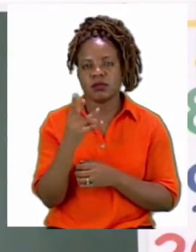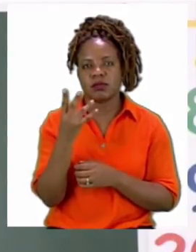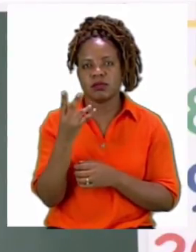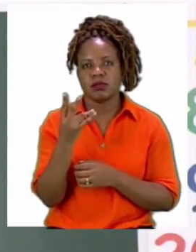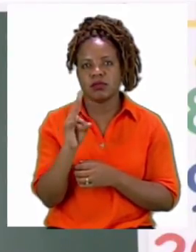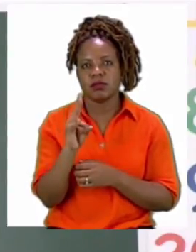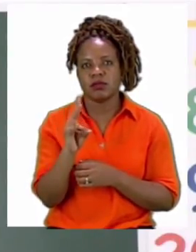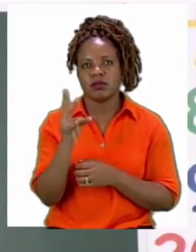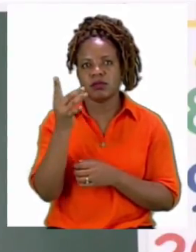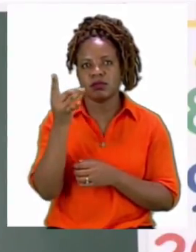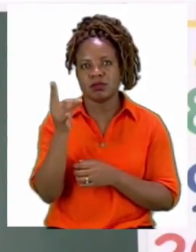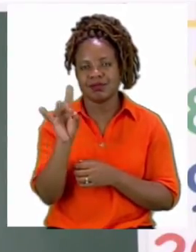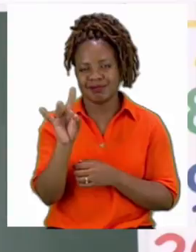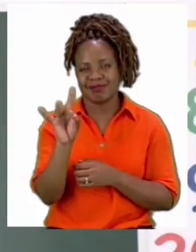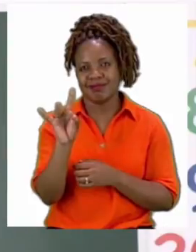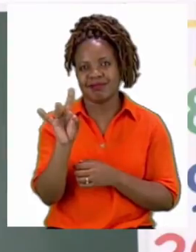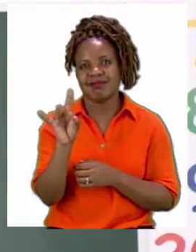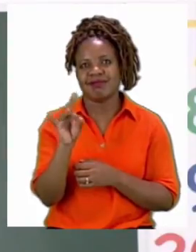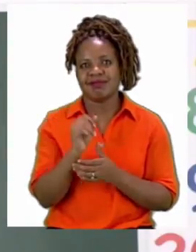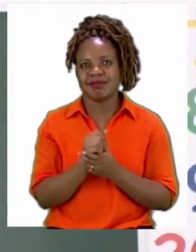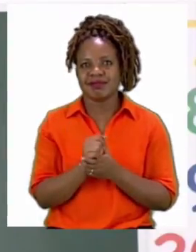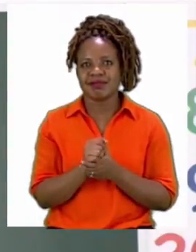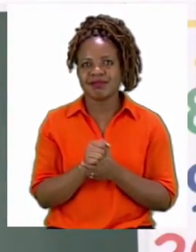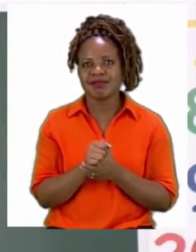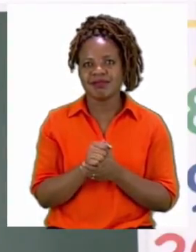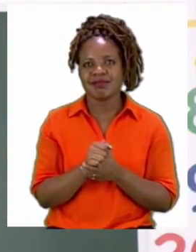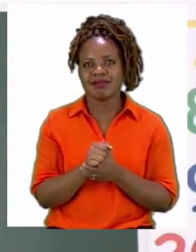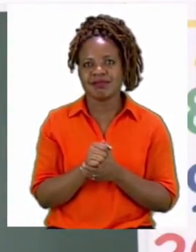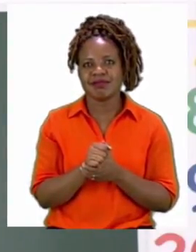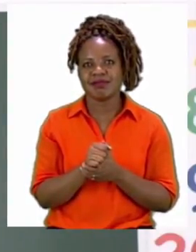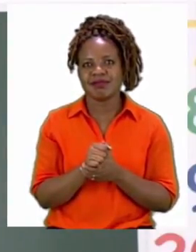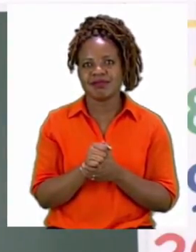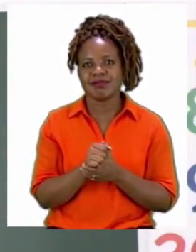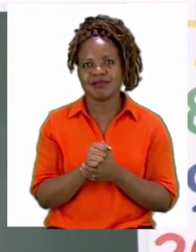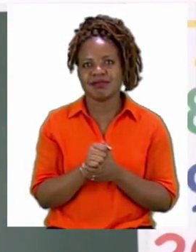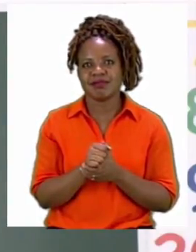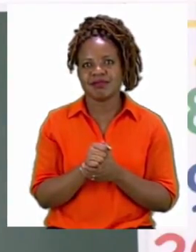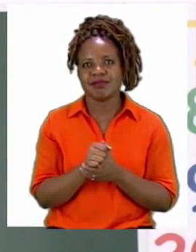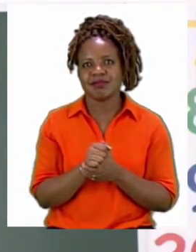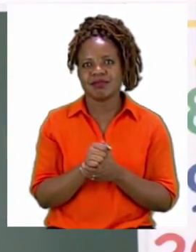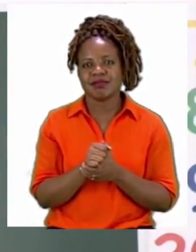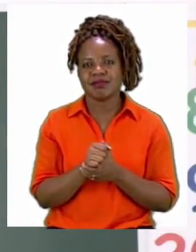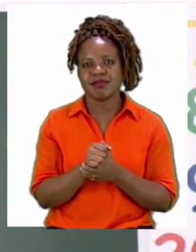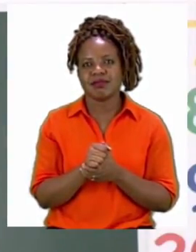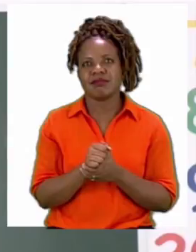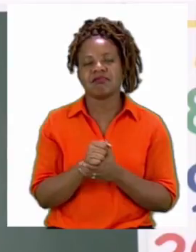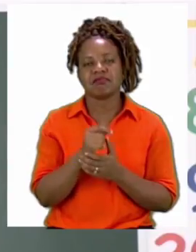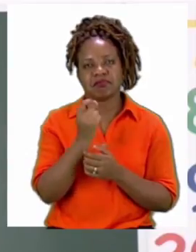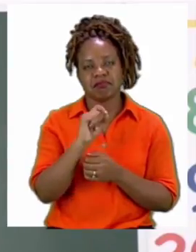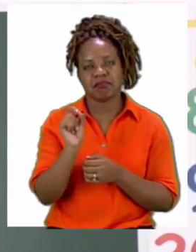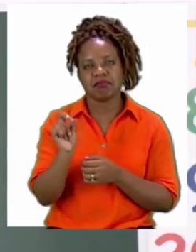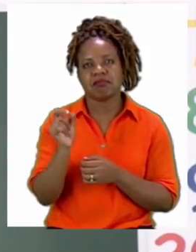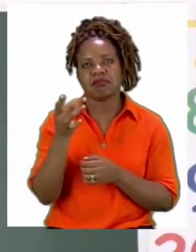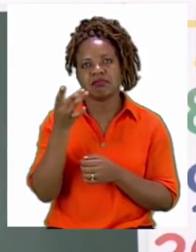6, 7, 8. So they are 8, which means our